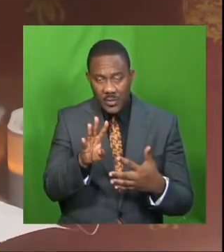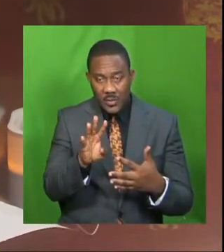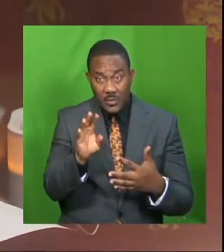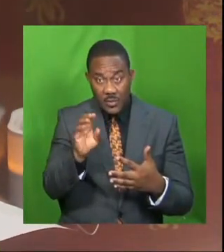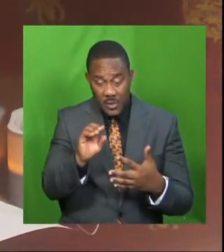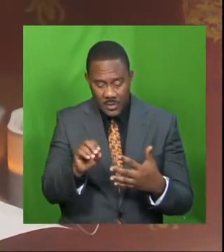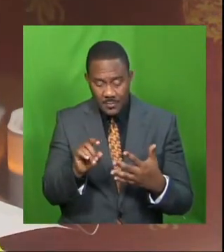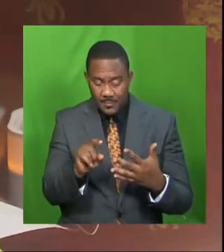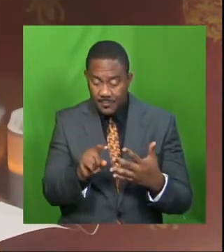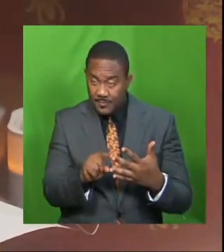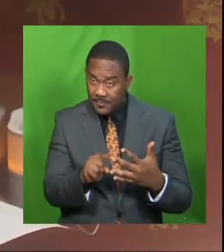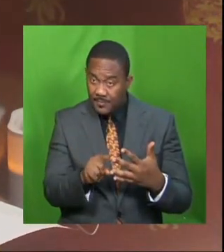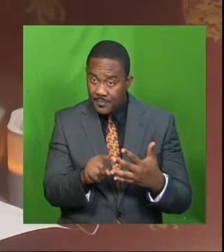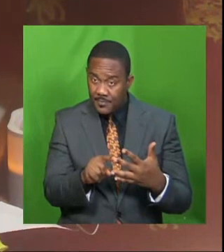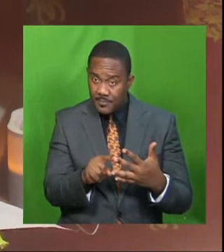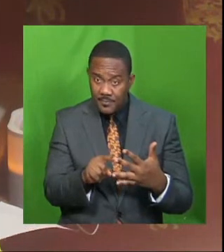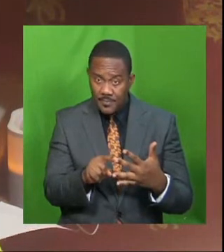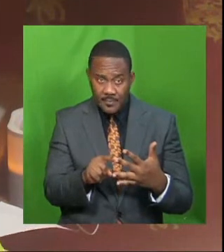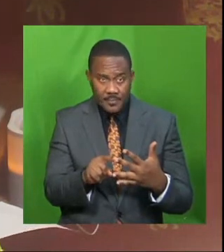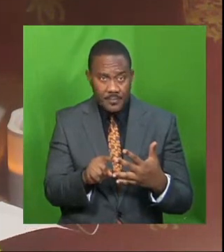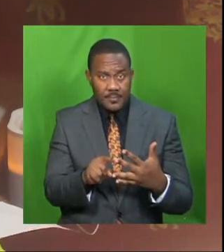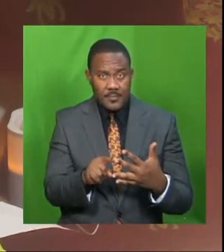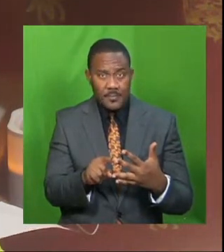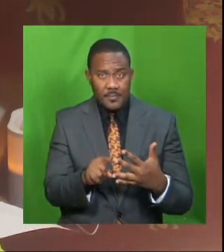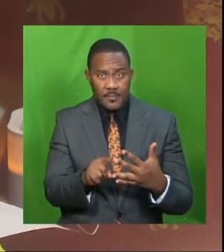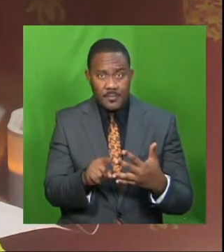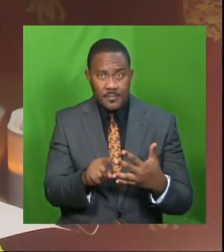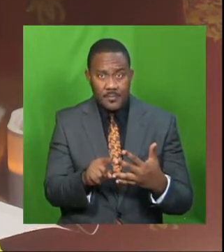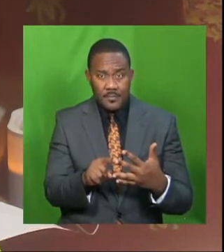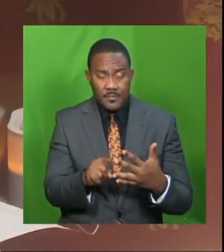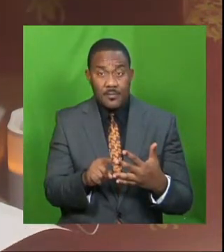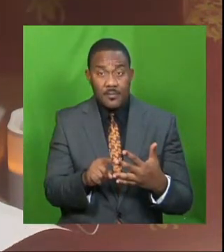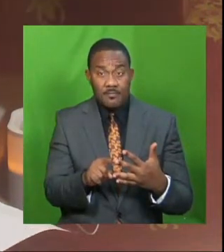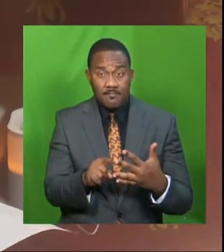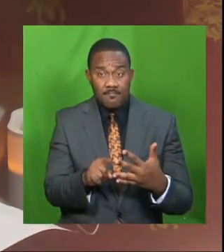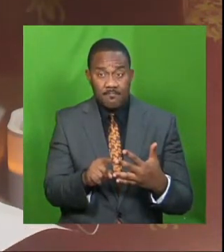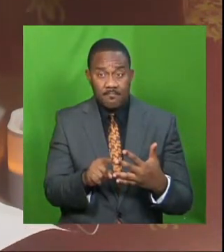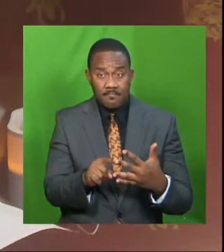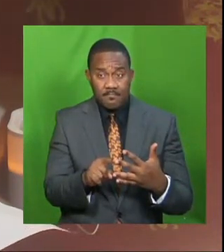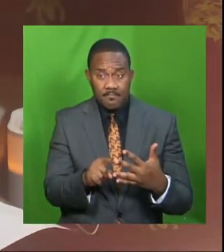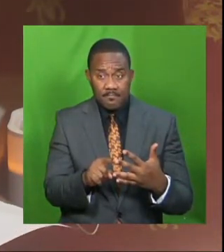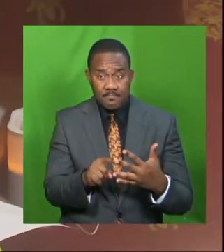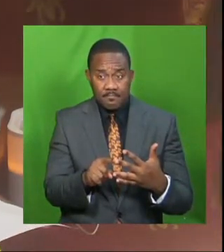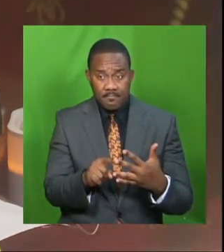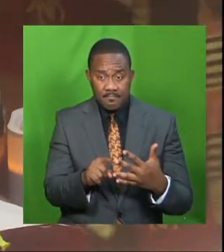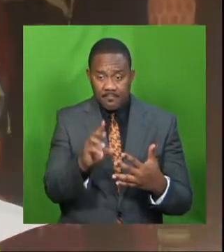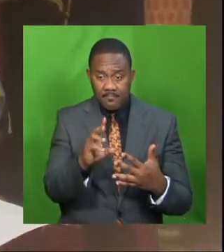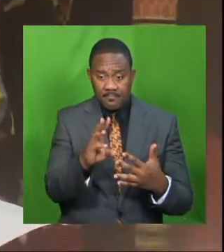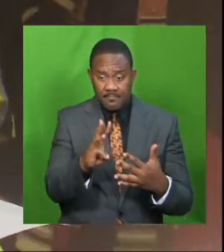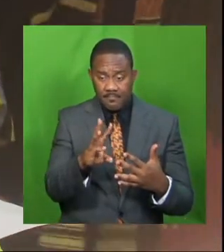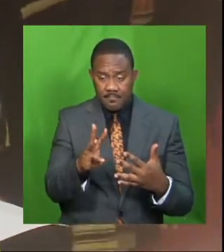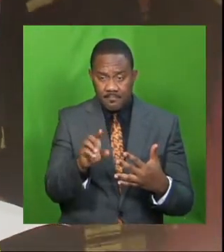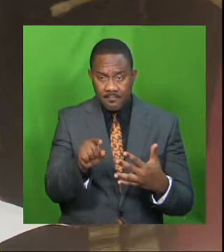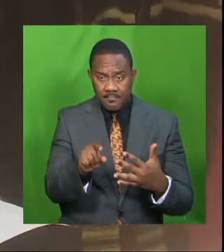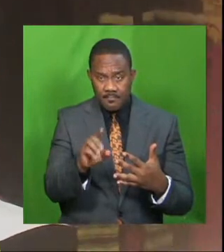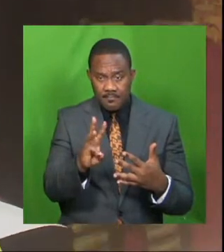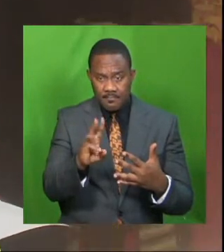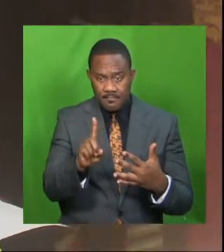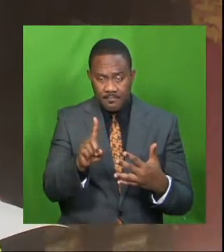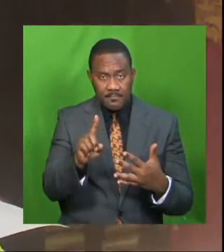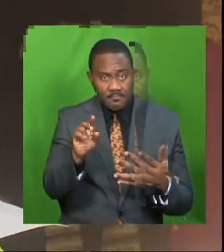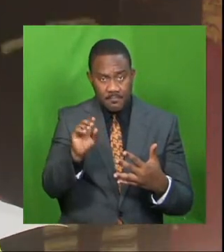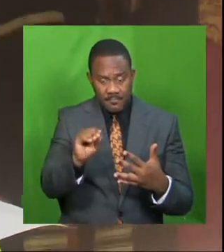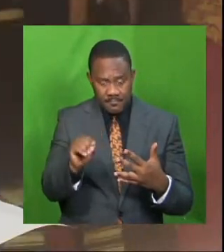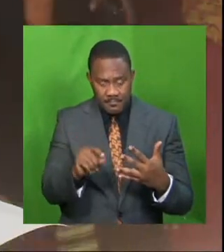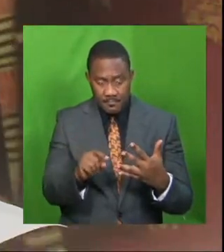also recorded above average and moderately high scores for political context, that is 66.61%,